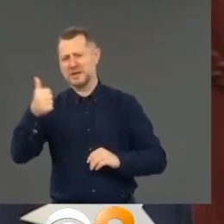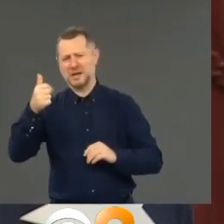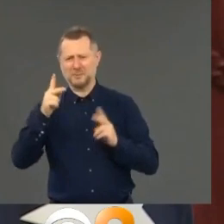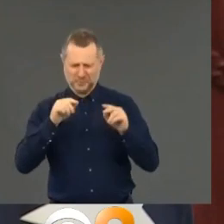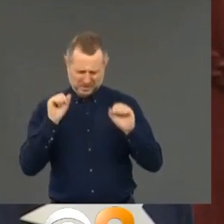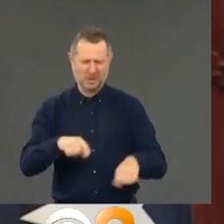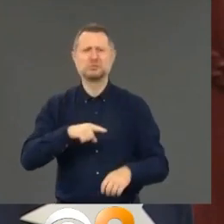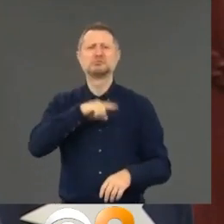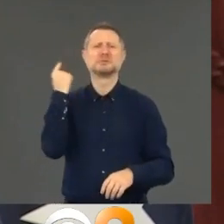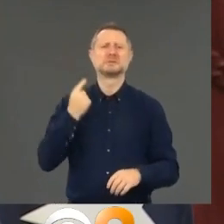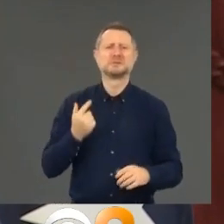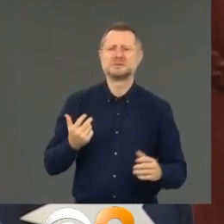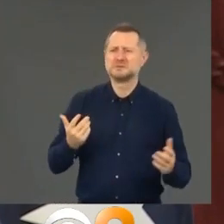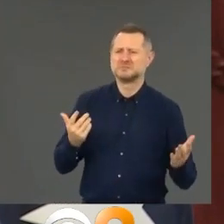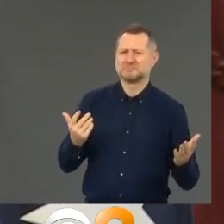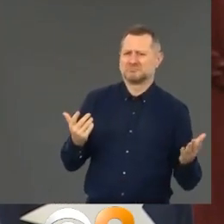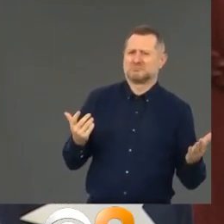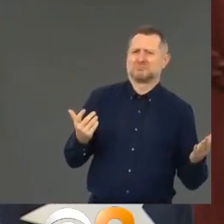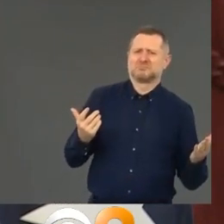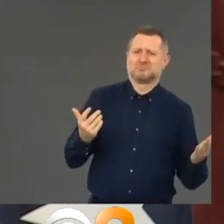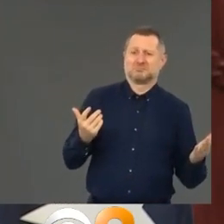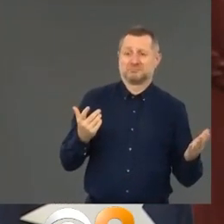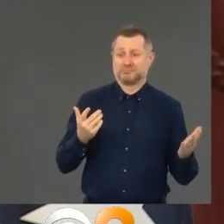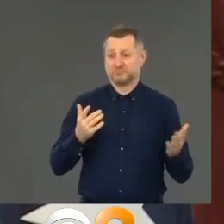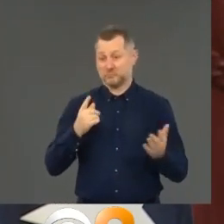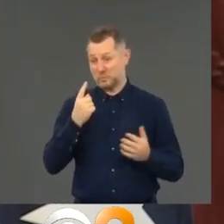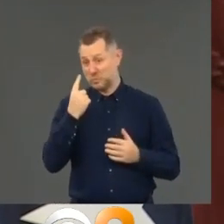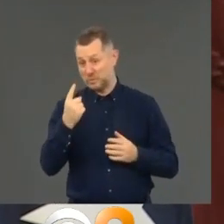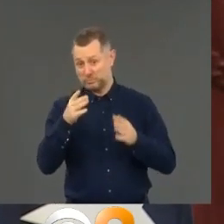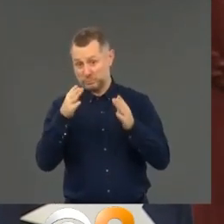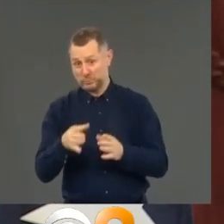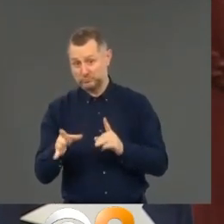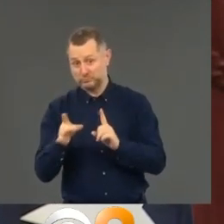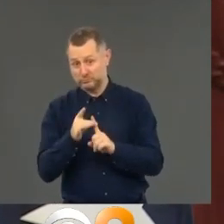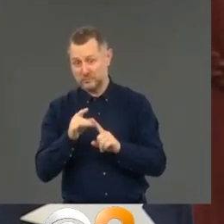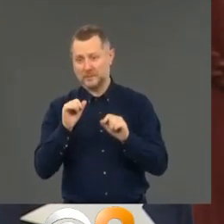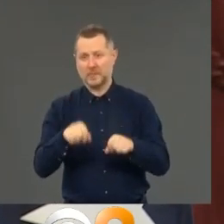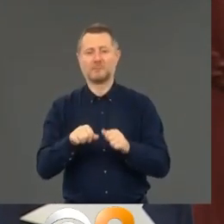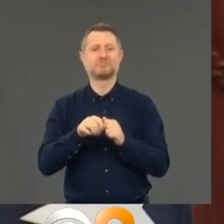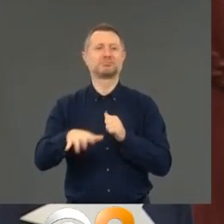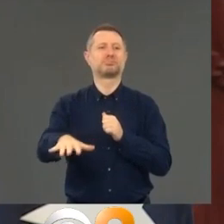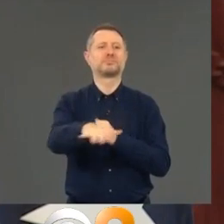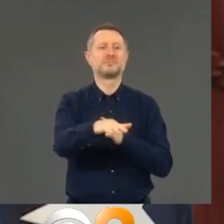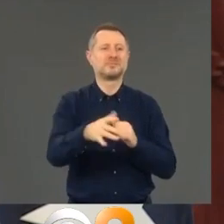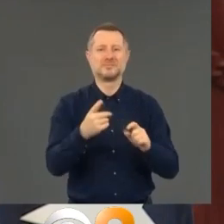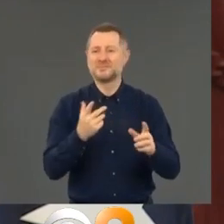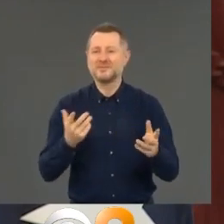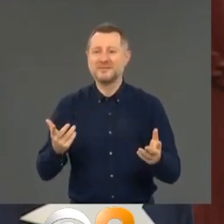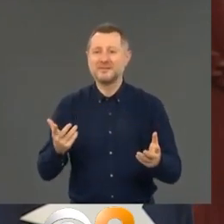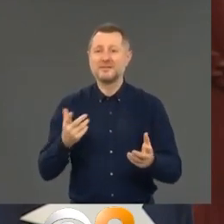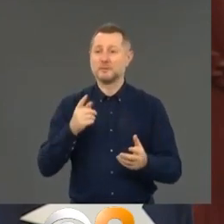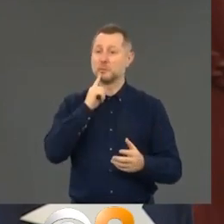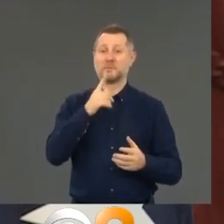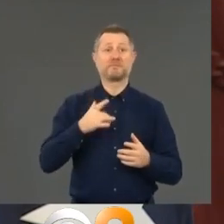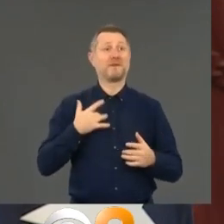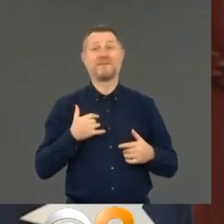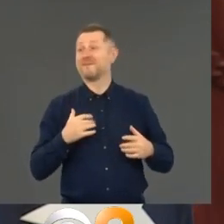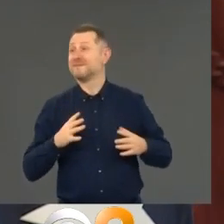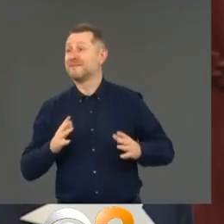keeps going up. Any one of those people could be infected. Any one of those people could be infected and not know it. Any one of those people could